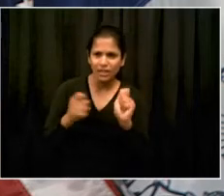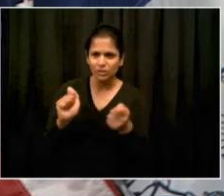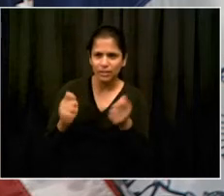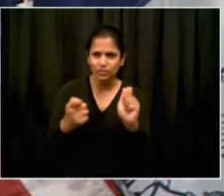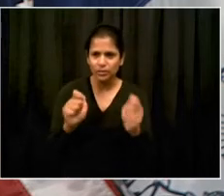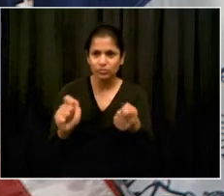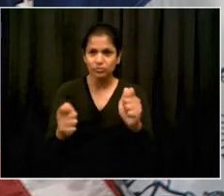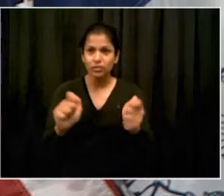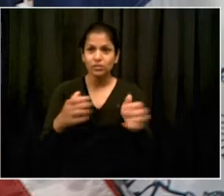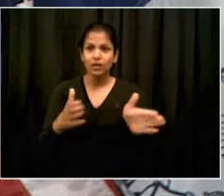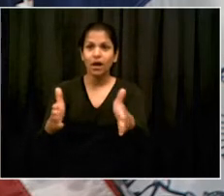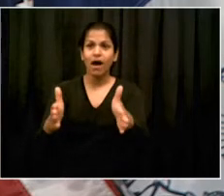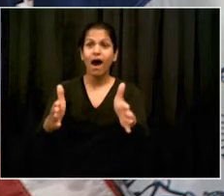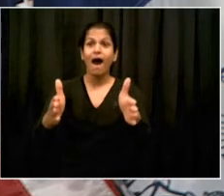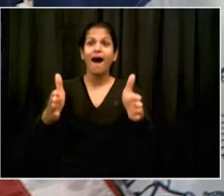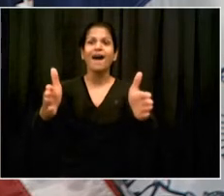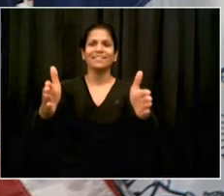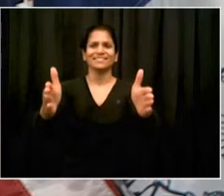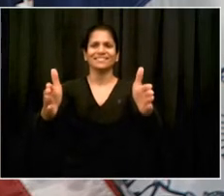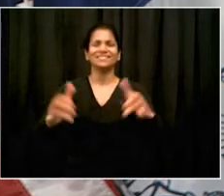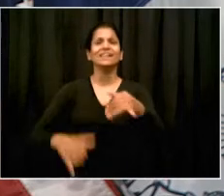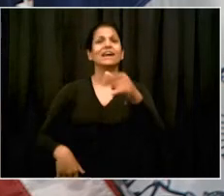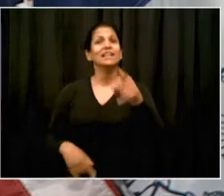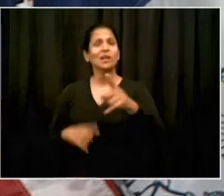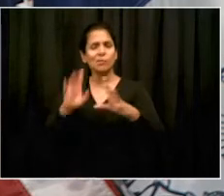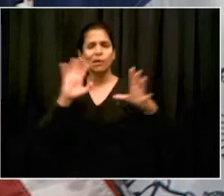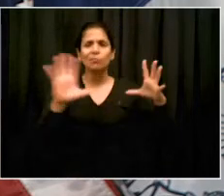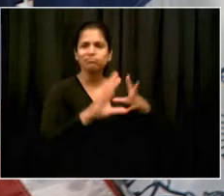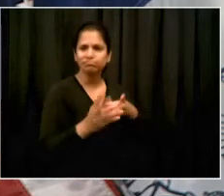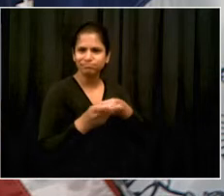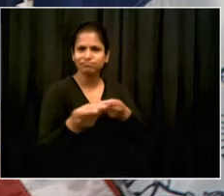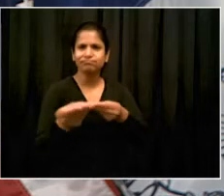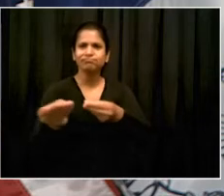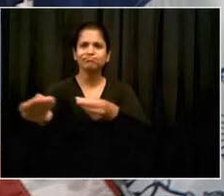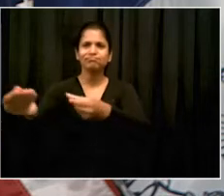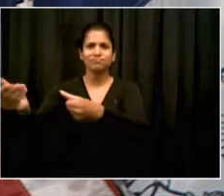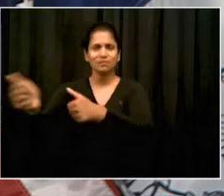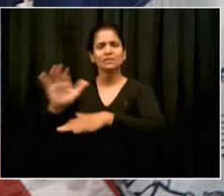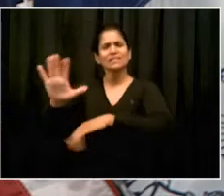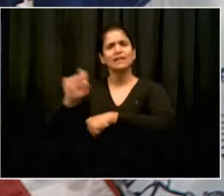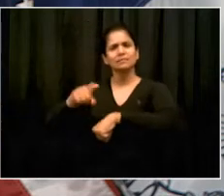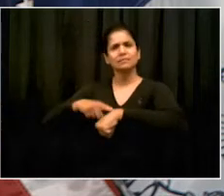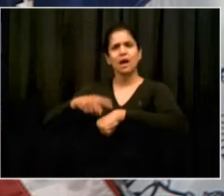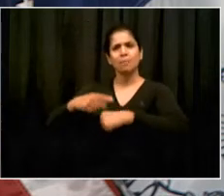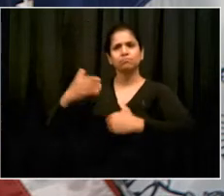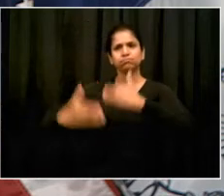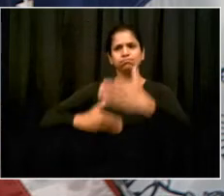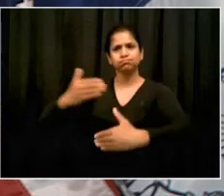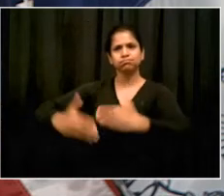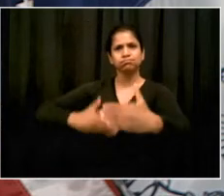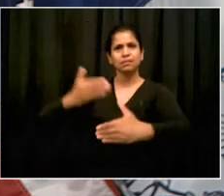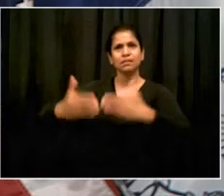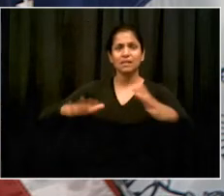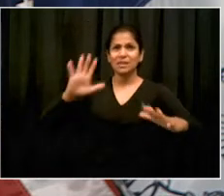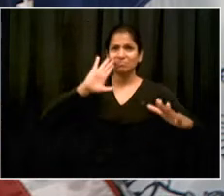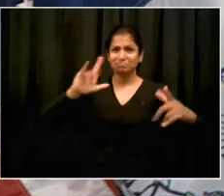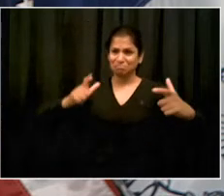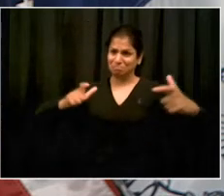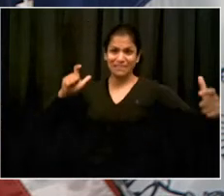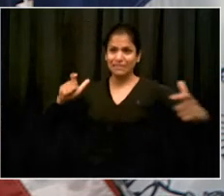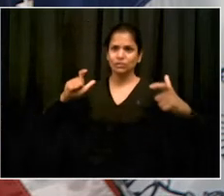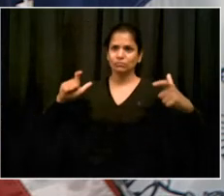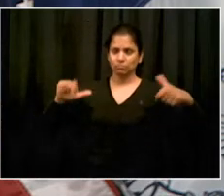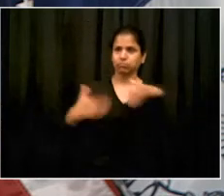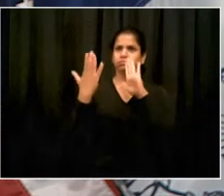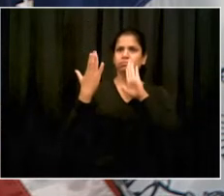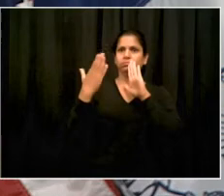to, because it's an unprecedented and massive endeavor. But I have total faith in our educators that we will get there and be able